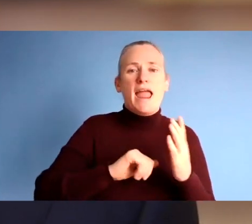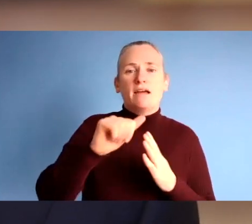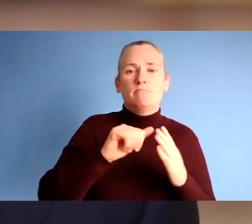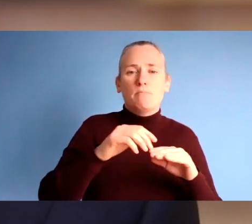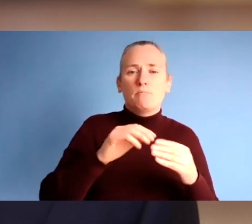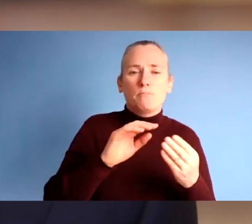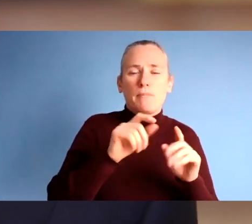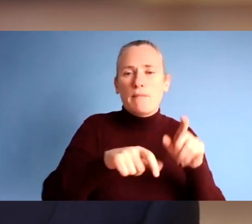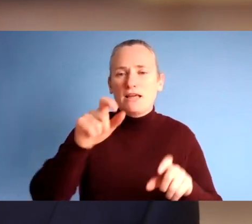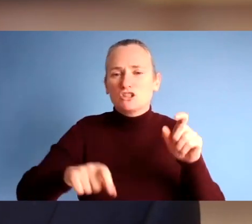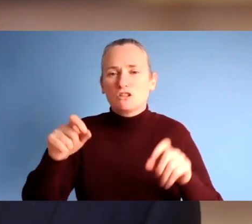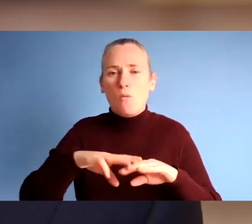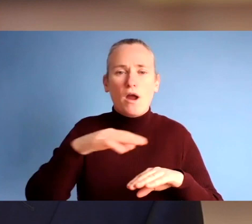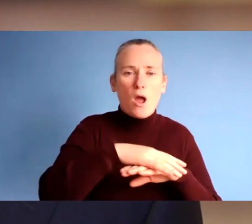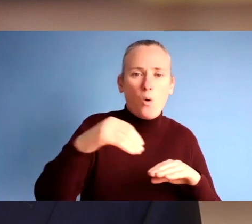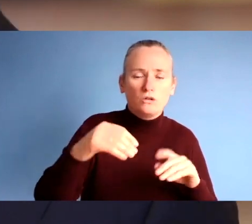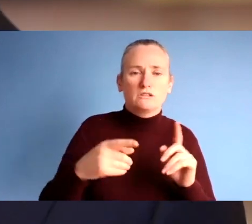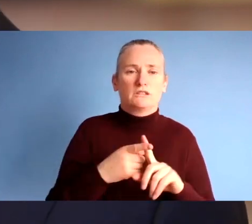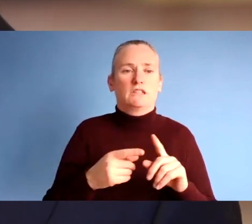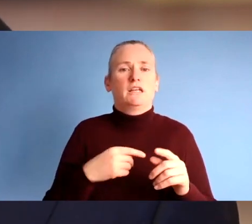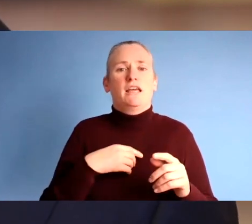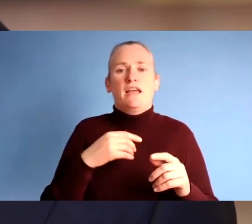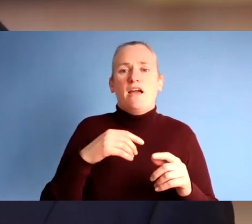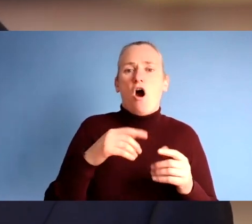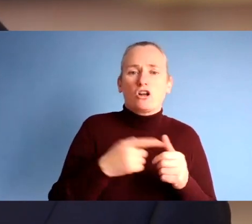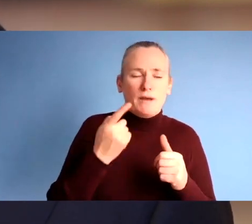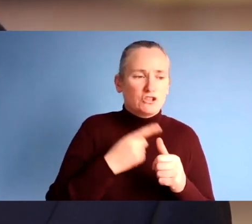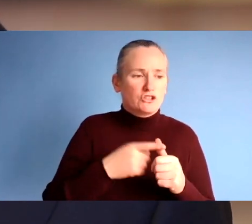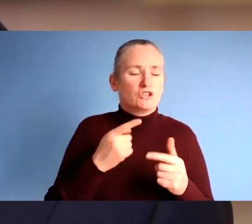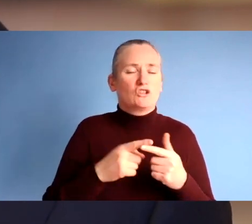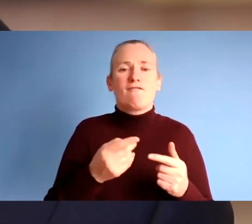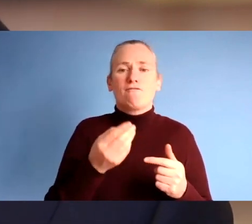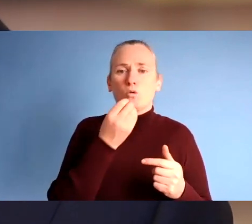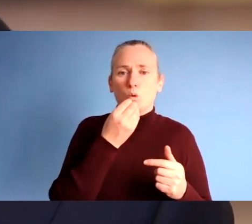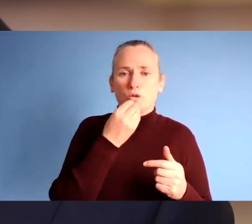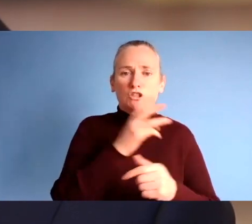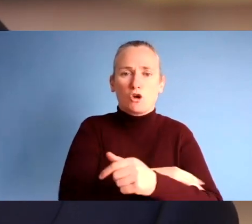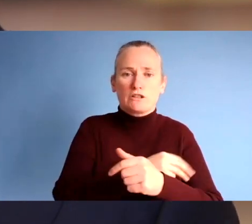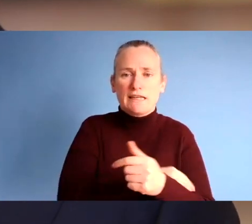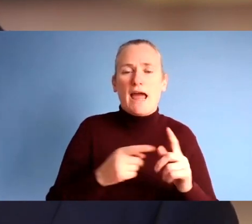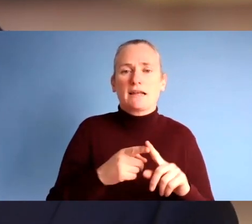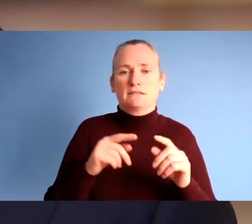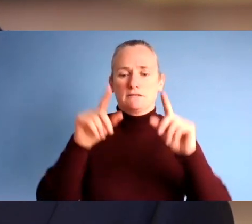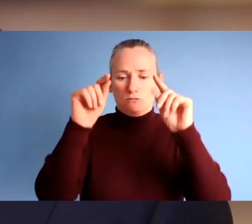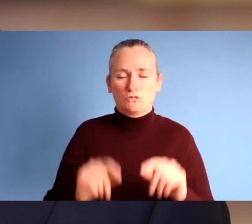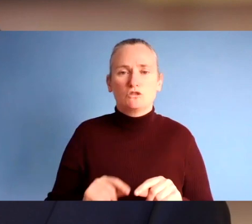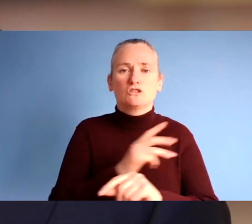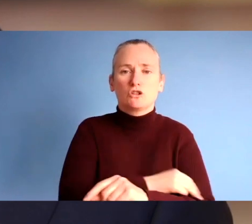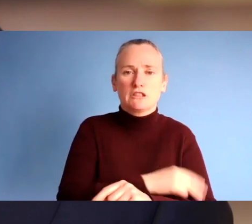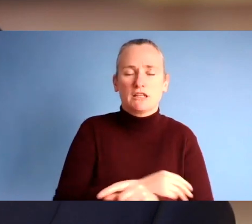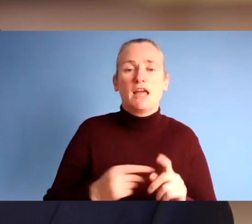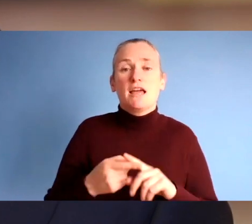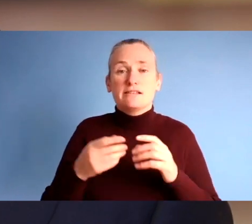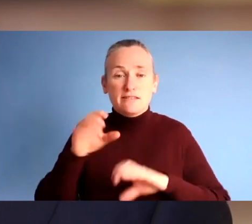food security, and cyber security. Science, technology and engineering will be core to offering solutions, but we also need